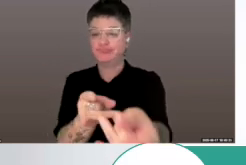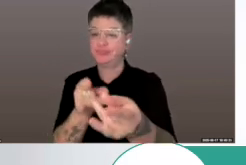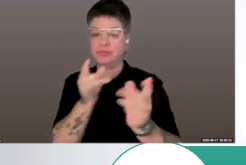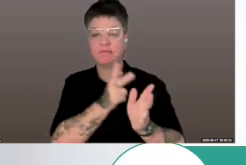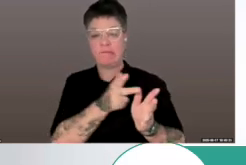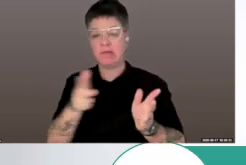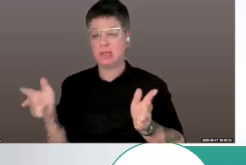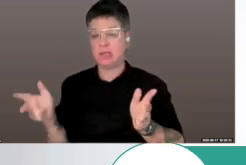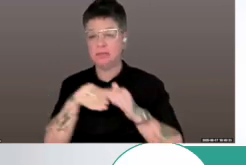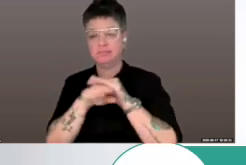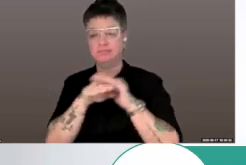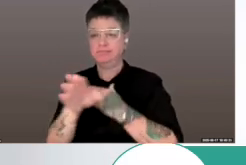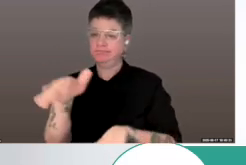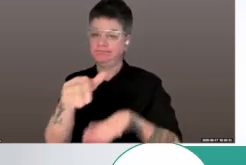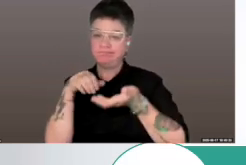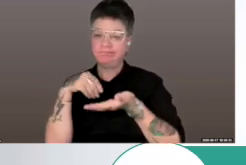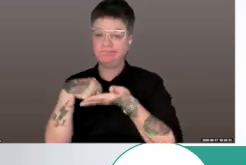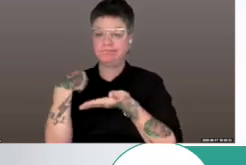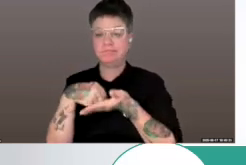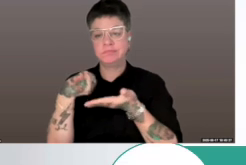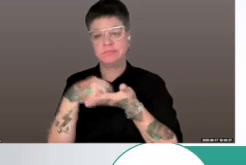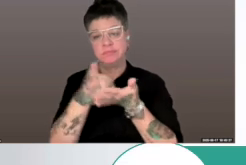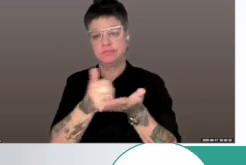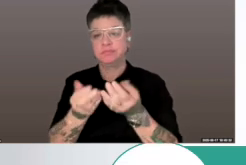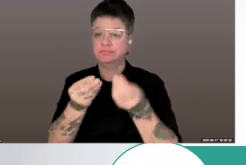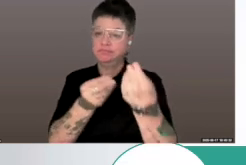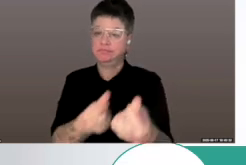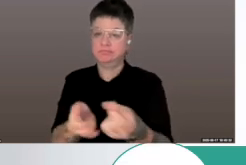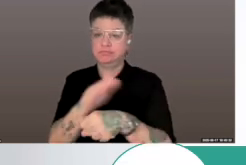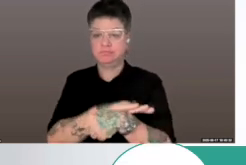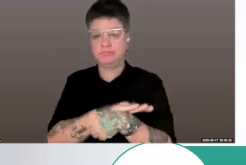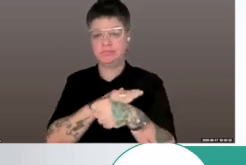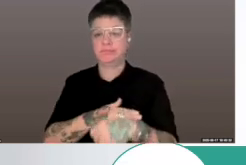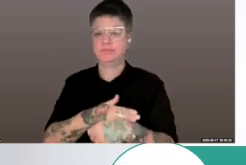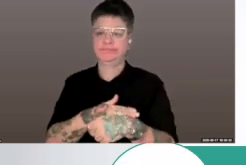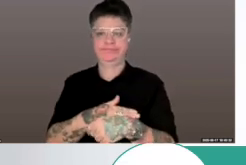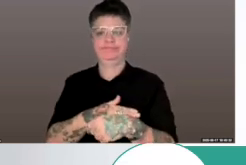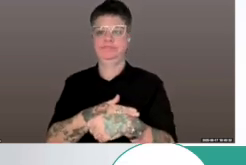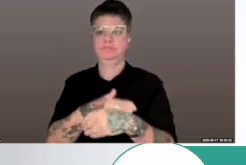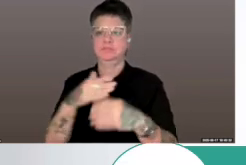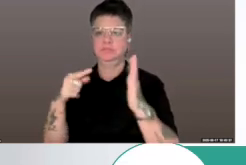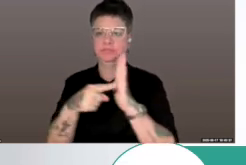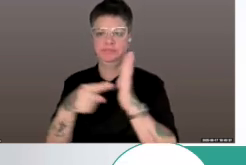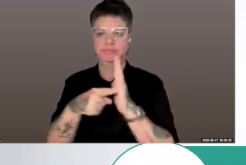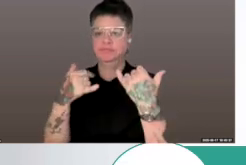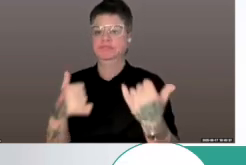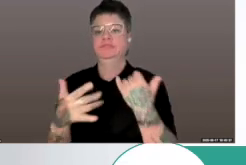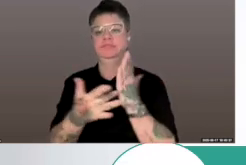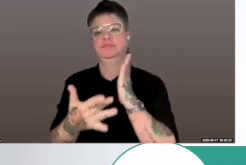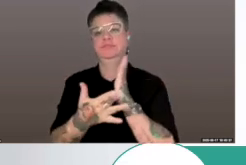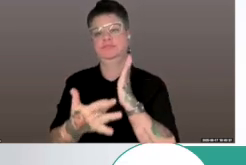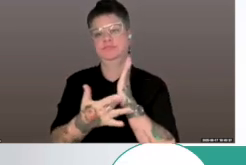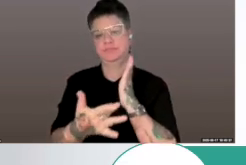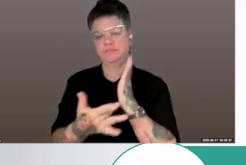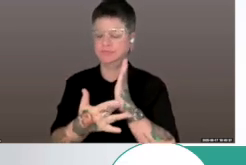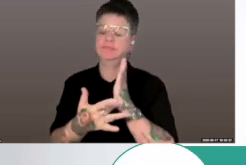higher upfront costs that come with new technologies. We are focused on commercial-ready products that haven't yet gained